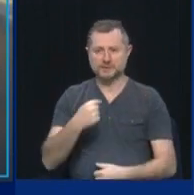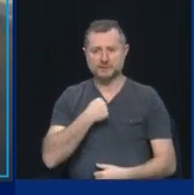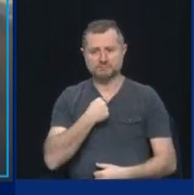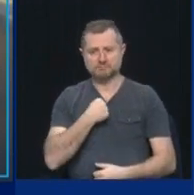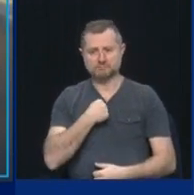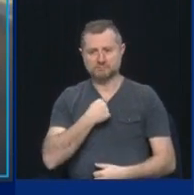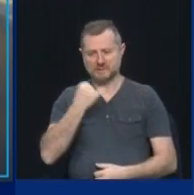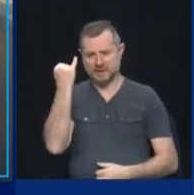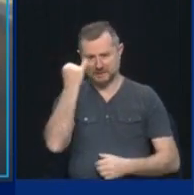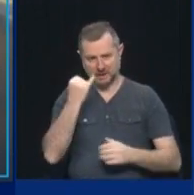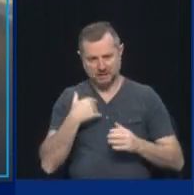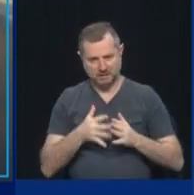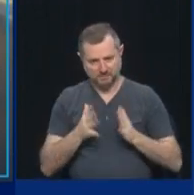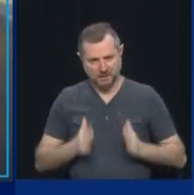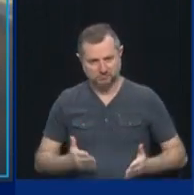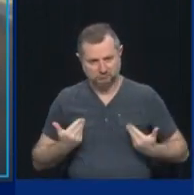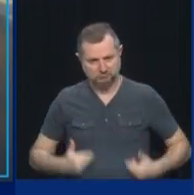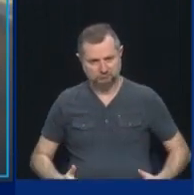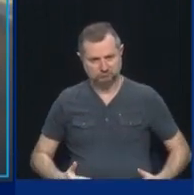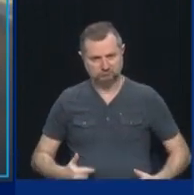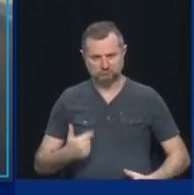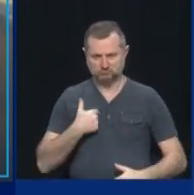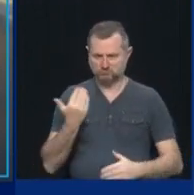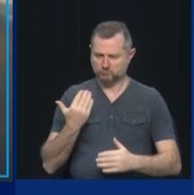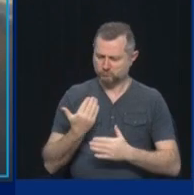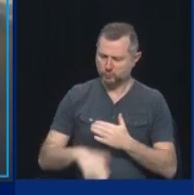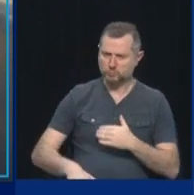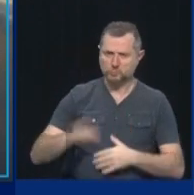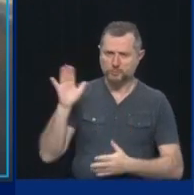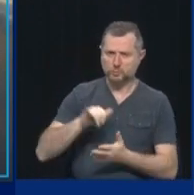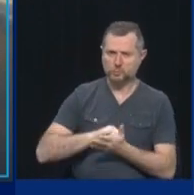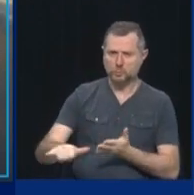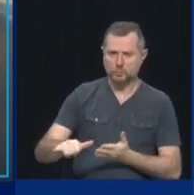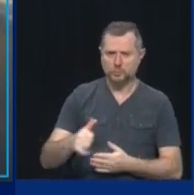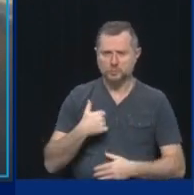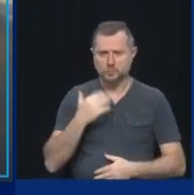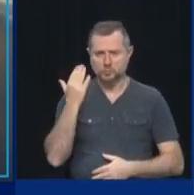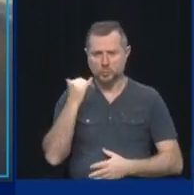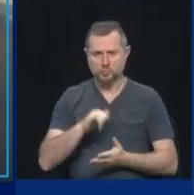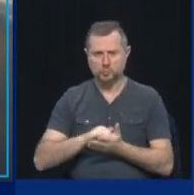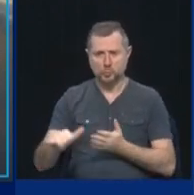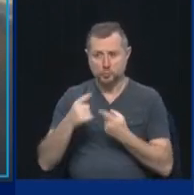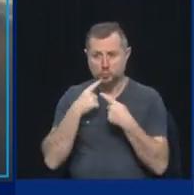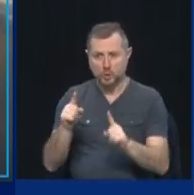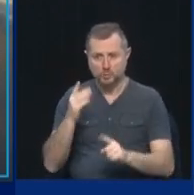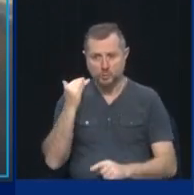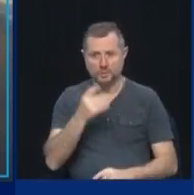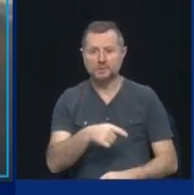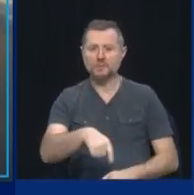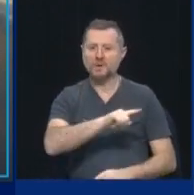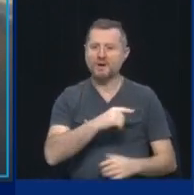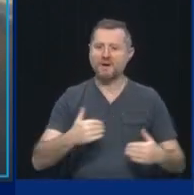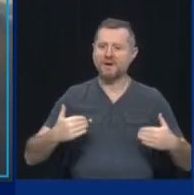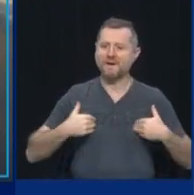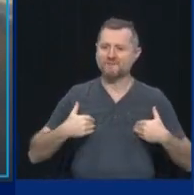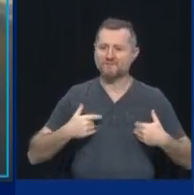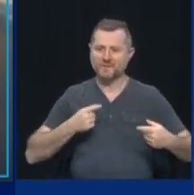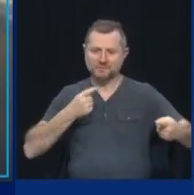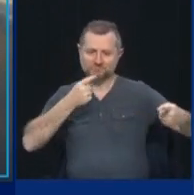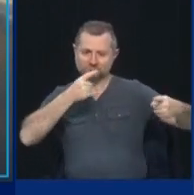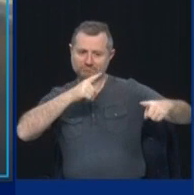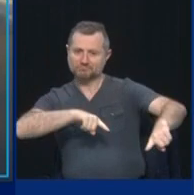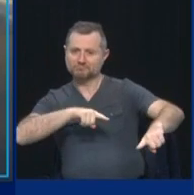Italian-American, born and bred New Yorker. You know why New York works? Because we have a compact and a